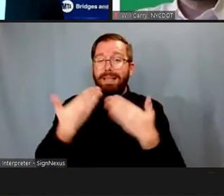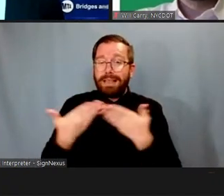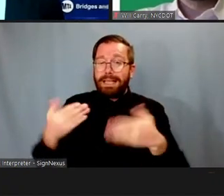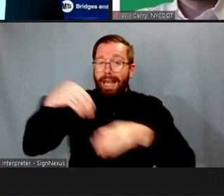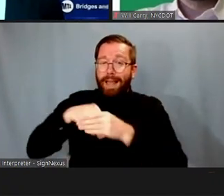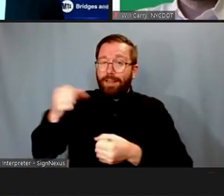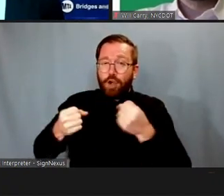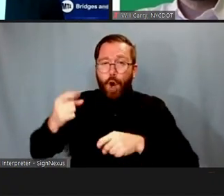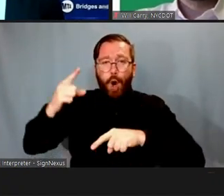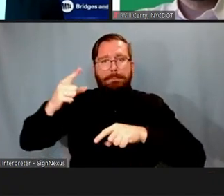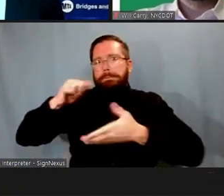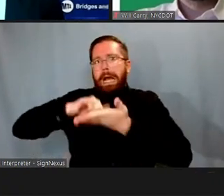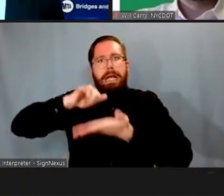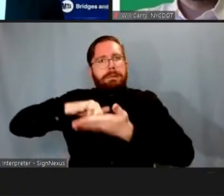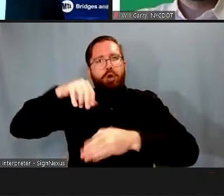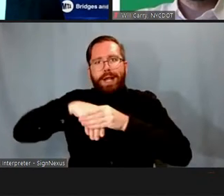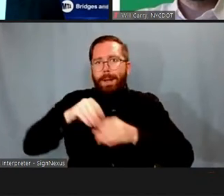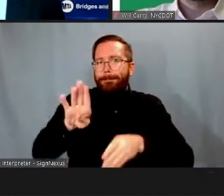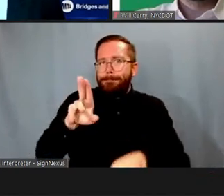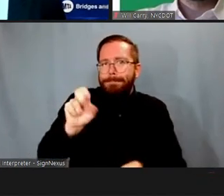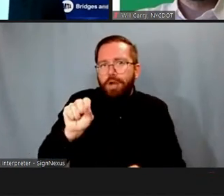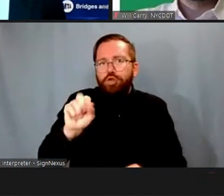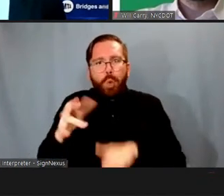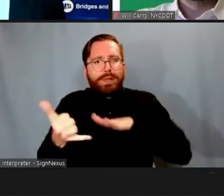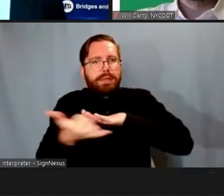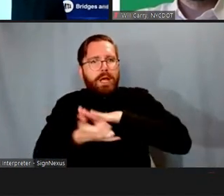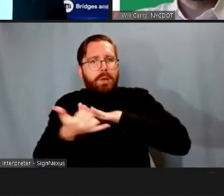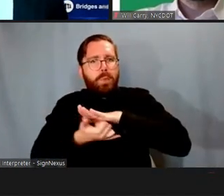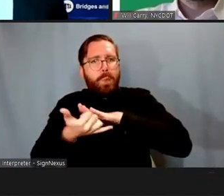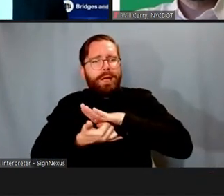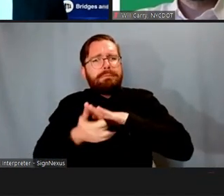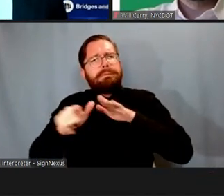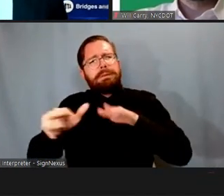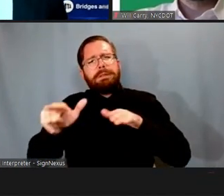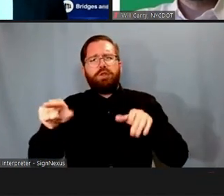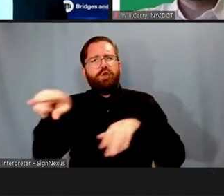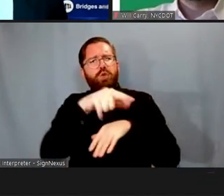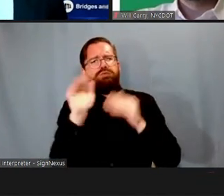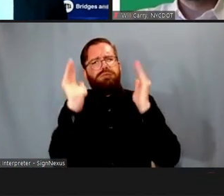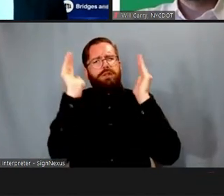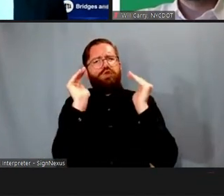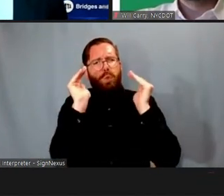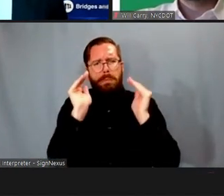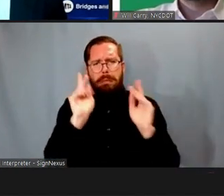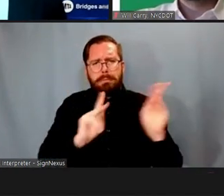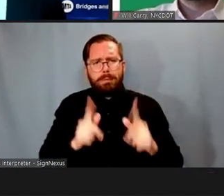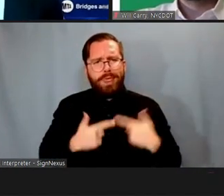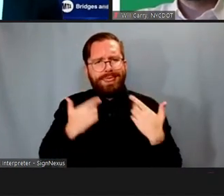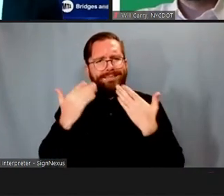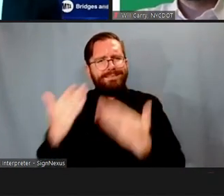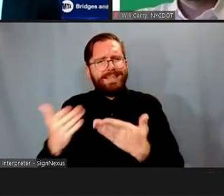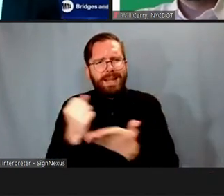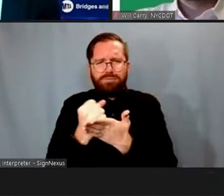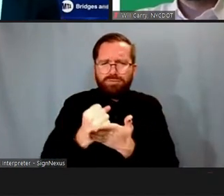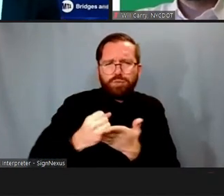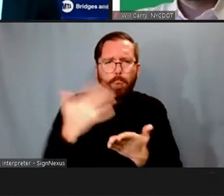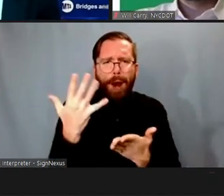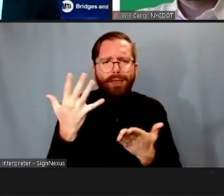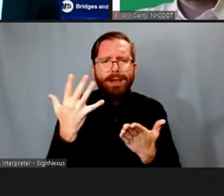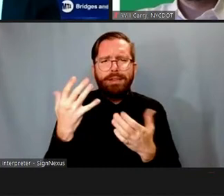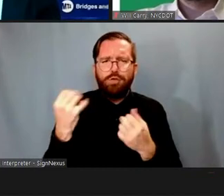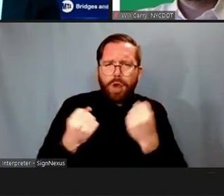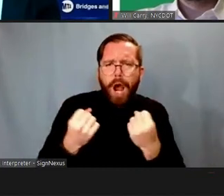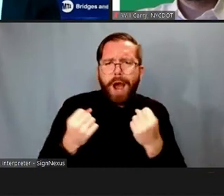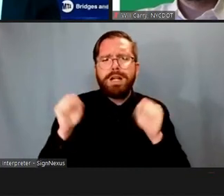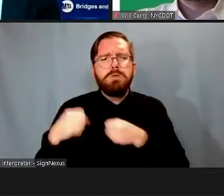bus the plan presumes drivers are wealthier and can support the mta it is not true some drivers have cars that are